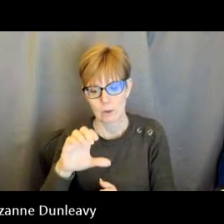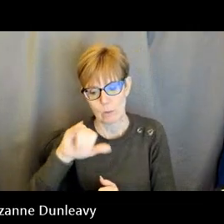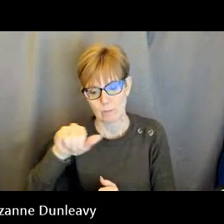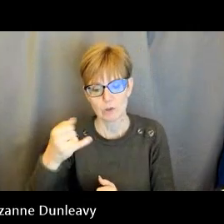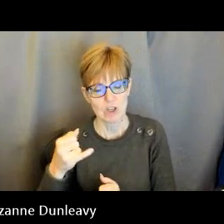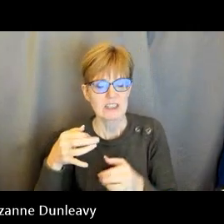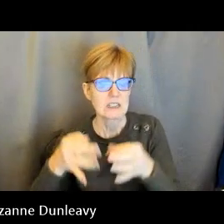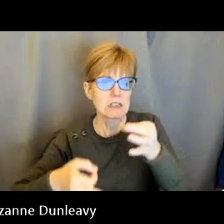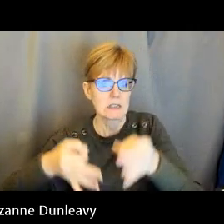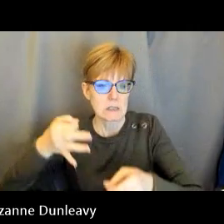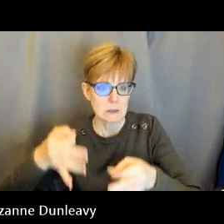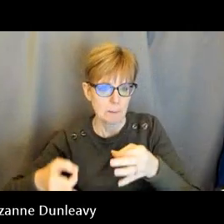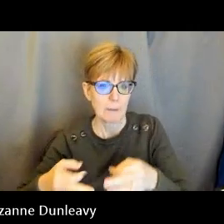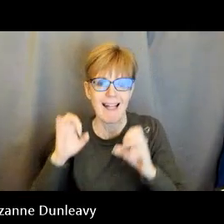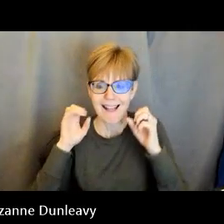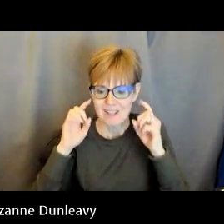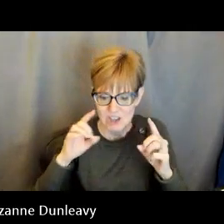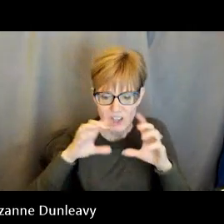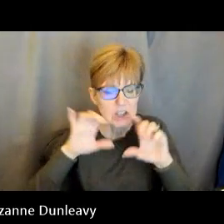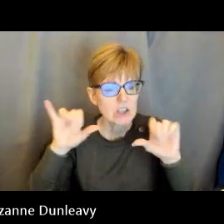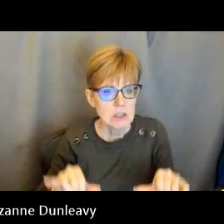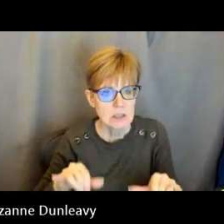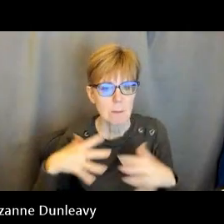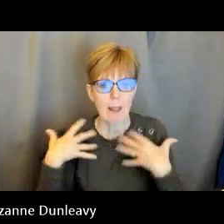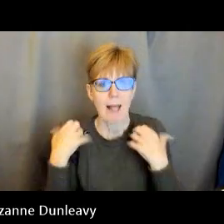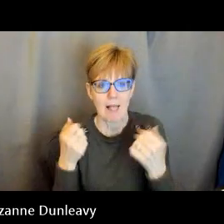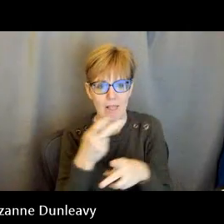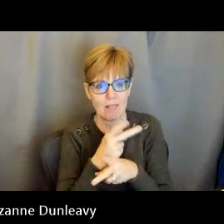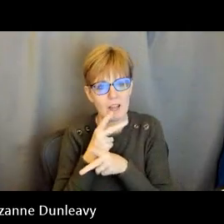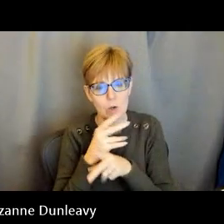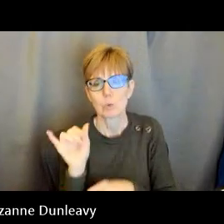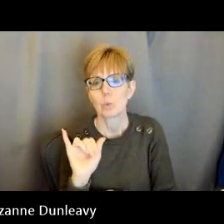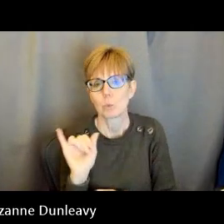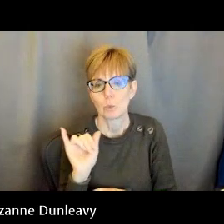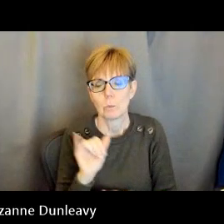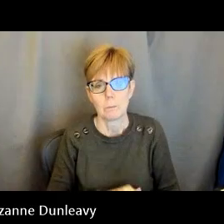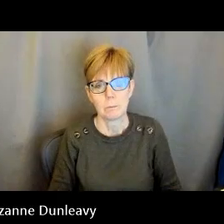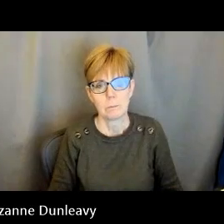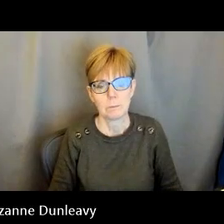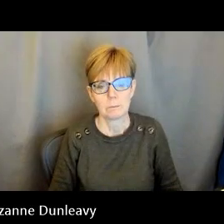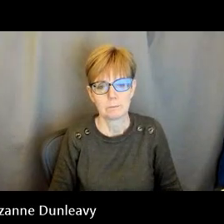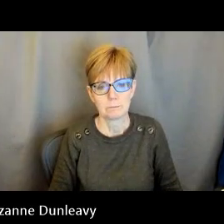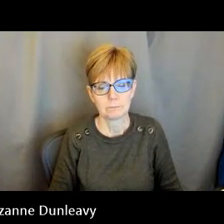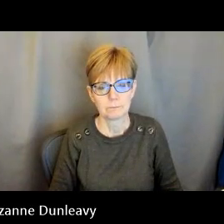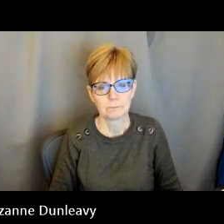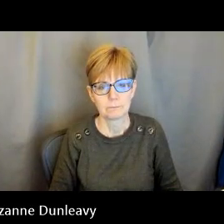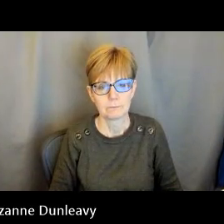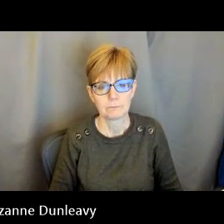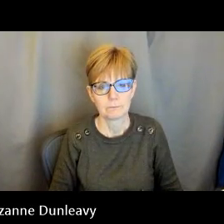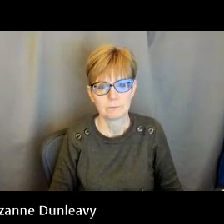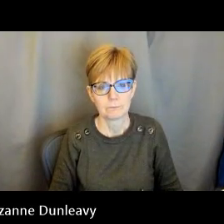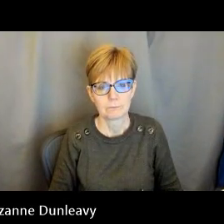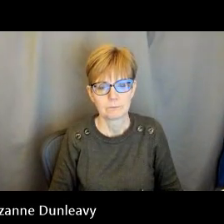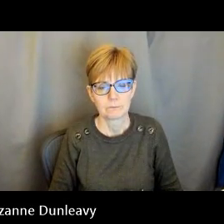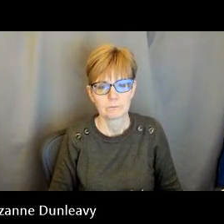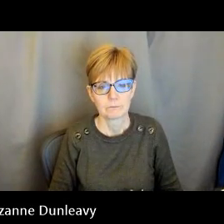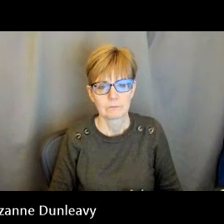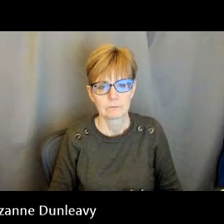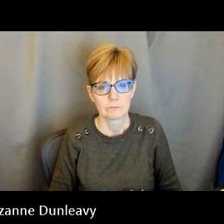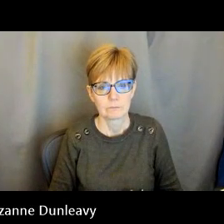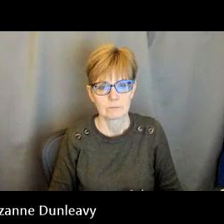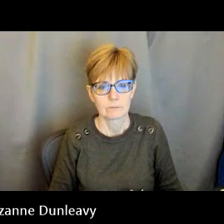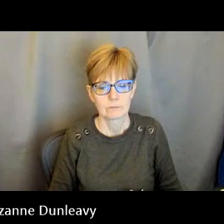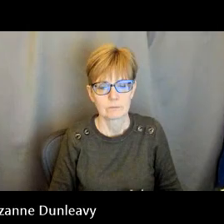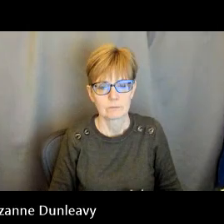the education system, and with the healthcare system more broadly. So we've been leaning now and moving